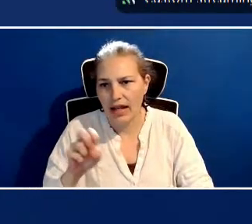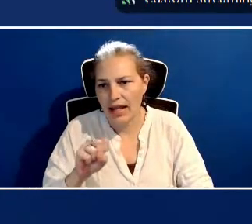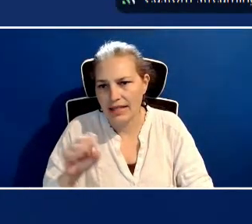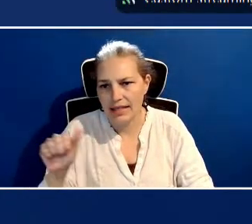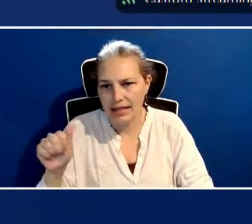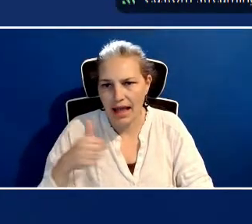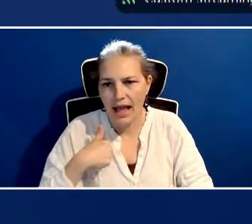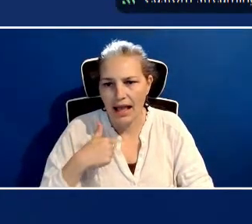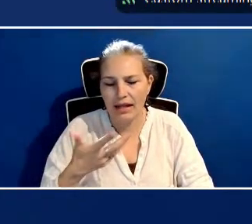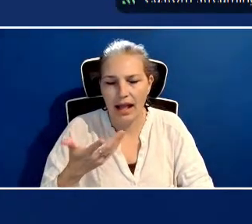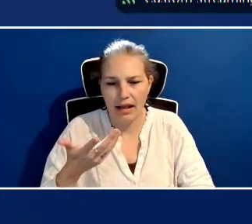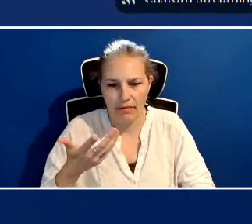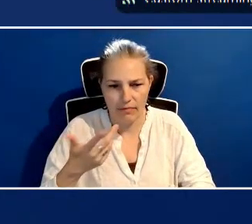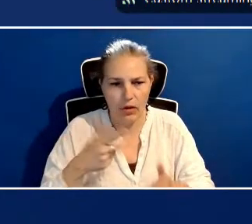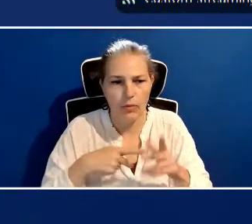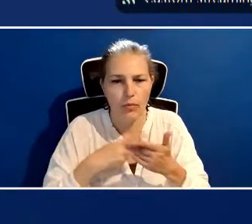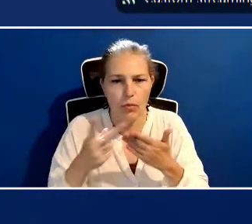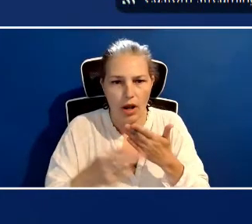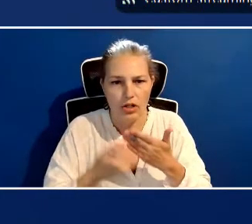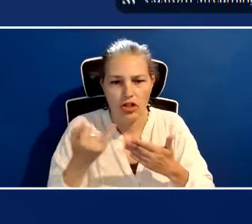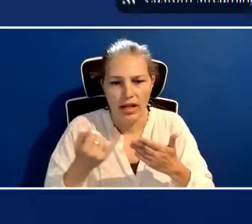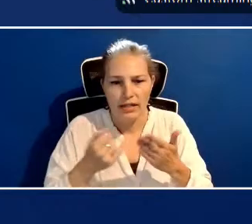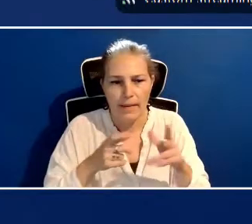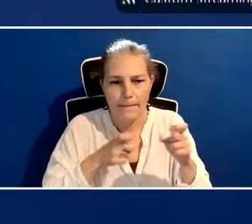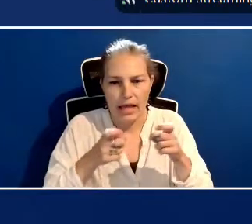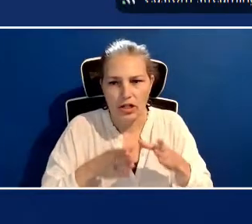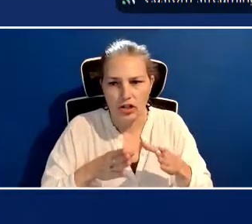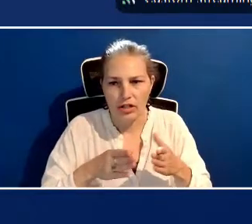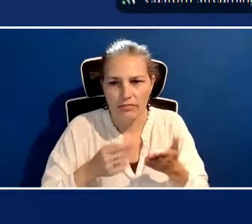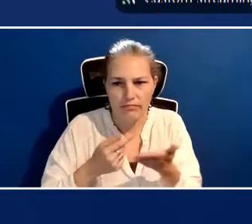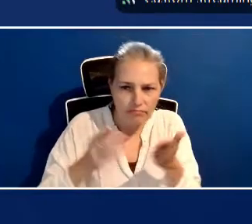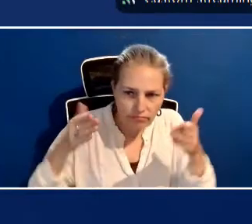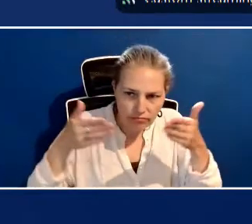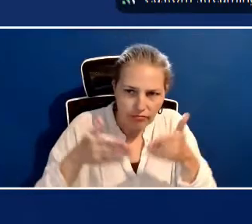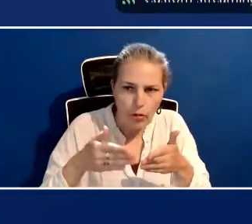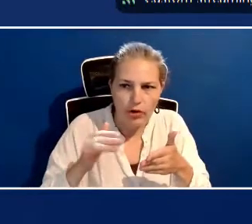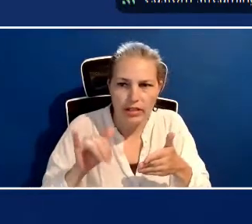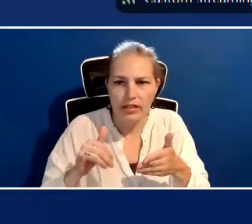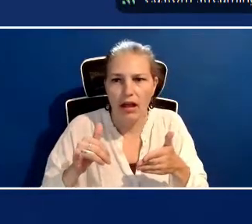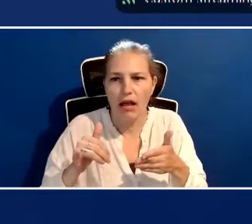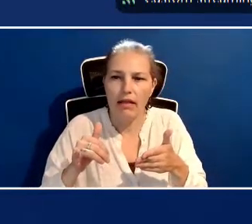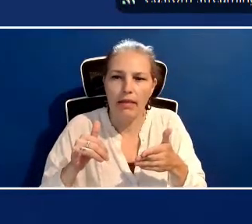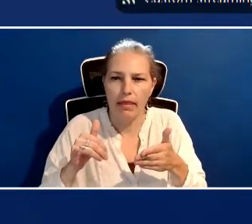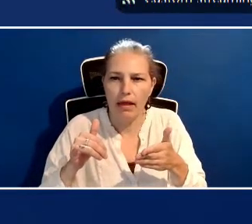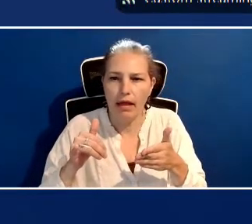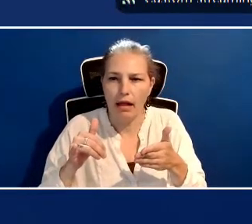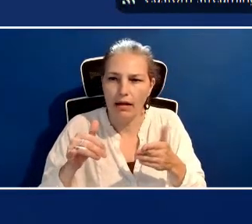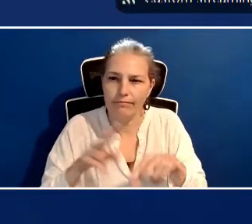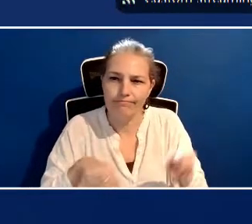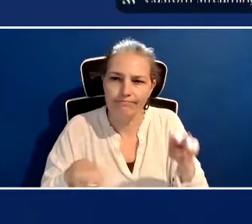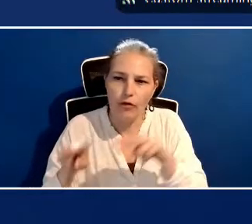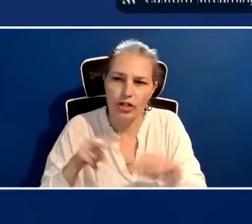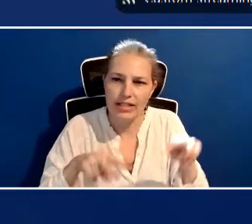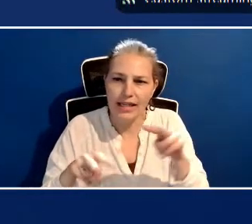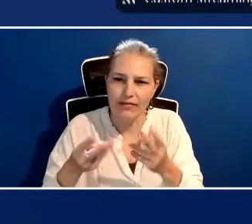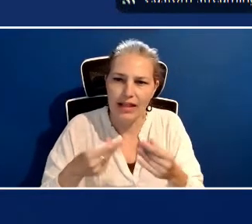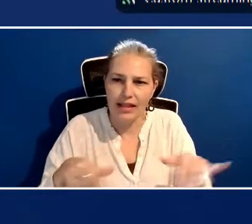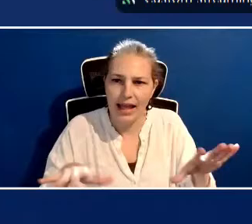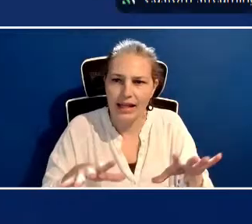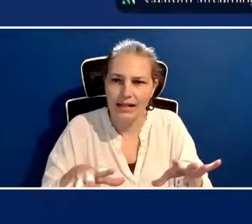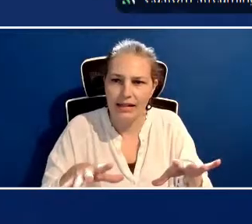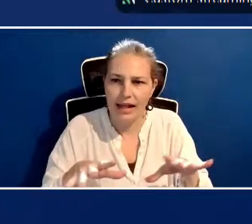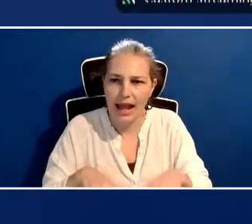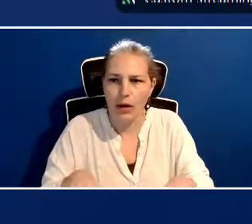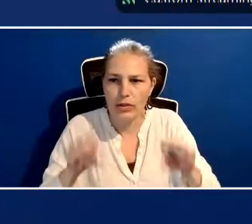Dave was saying, I'm the project manager overseeing the land acquisitions component of the fire rebuild effort. As part of this